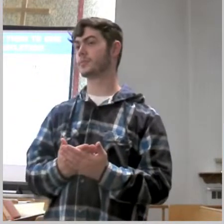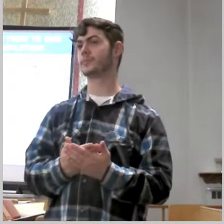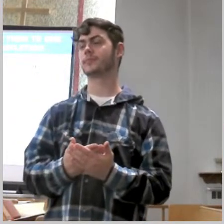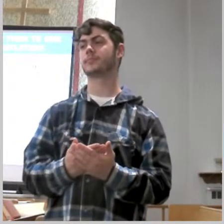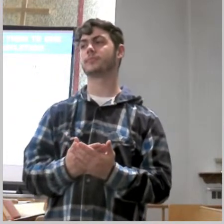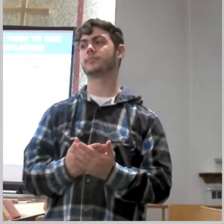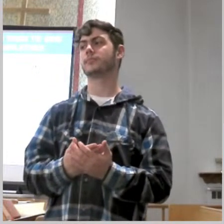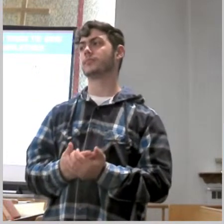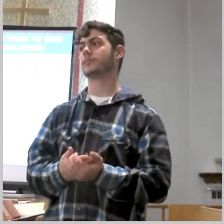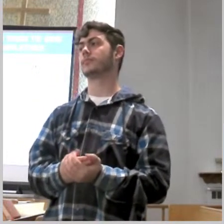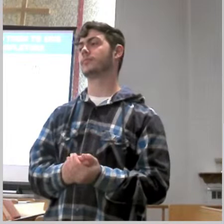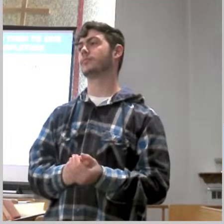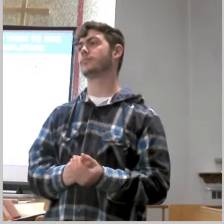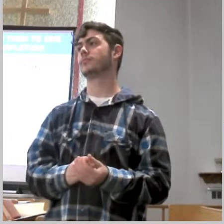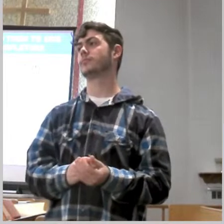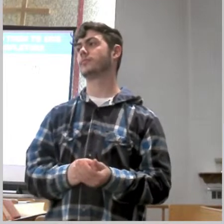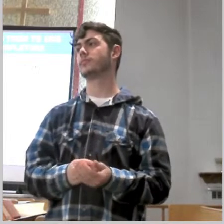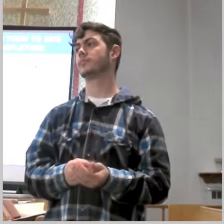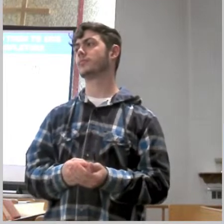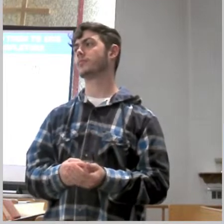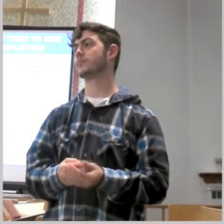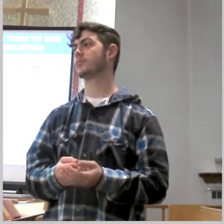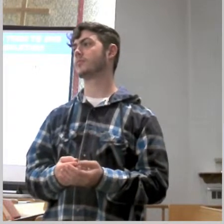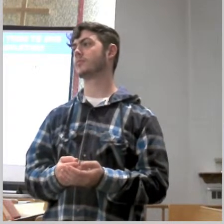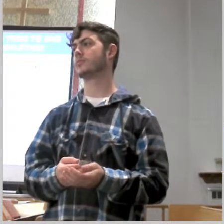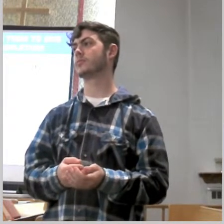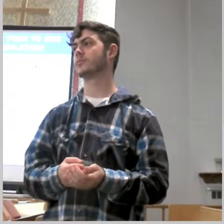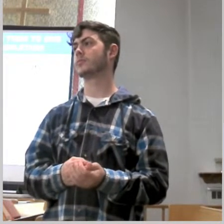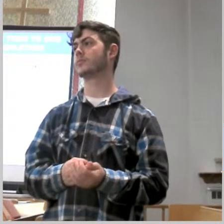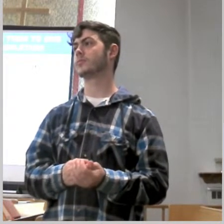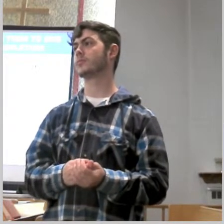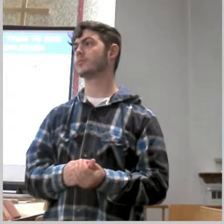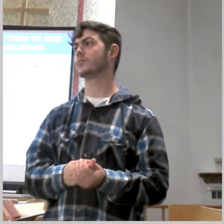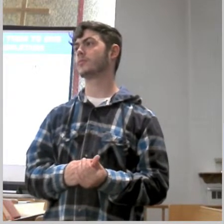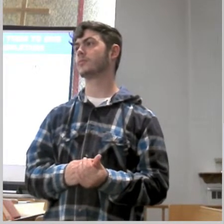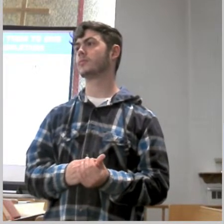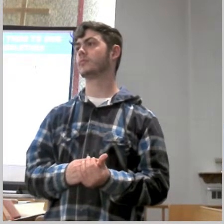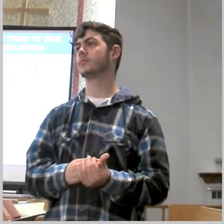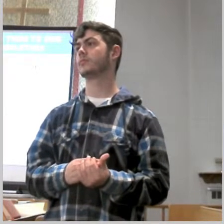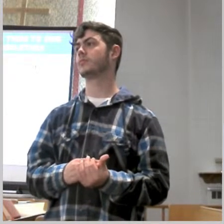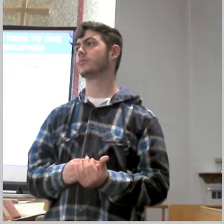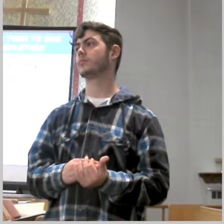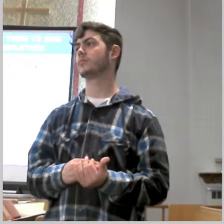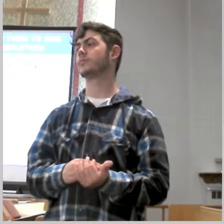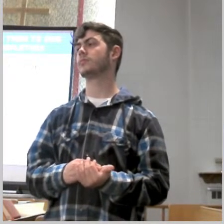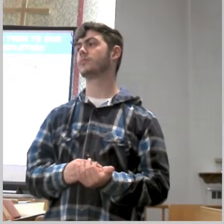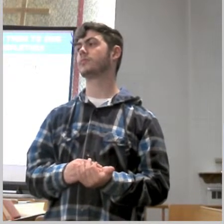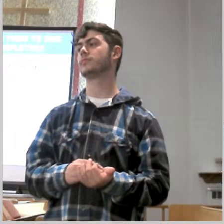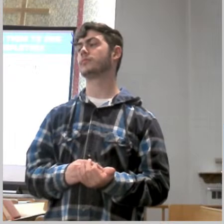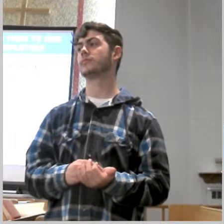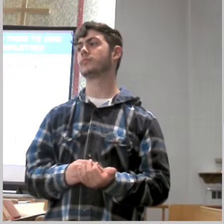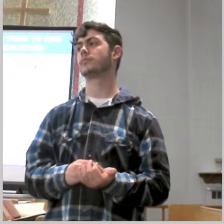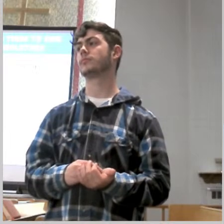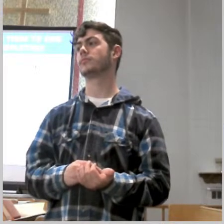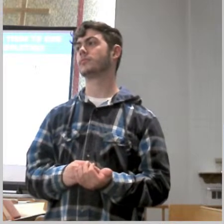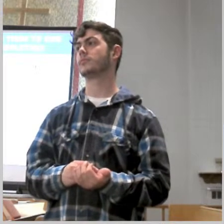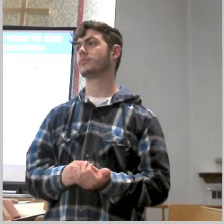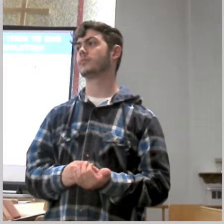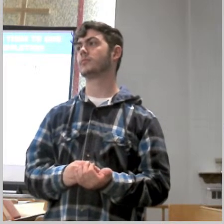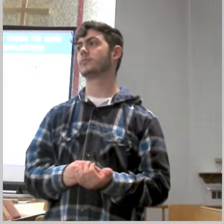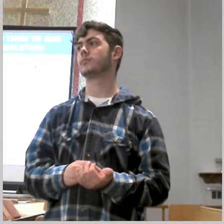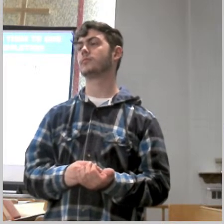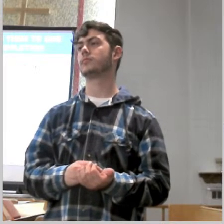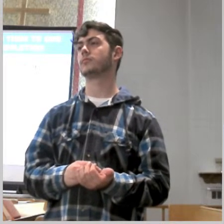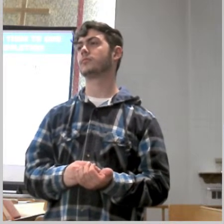good make us suspicious of each other. Yeah, I'll go over to Steve and say, Steve, I know you didn't send me this message, right? Okay, good. Just wanted to make